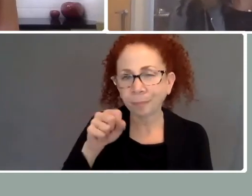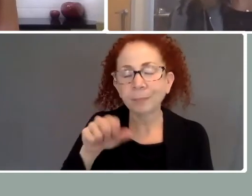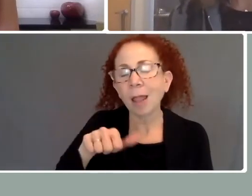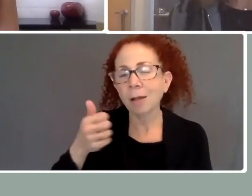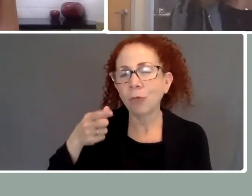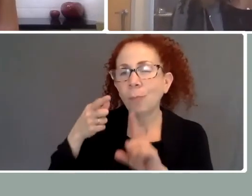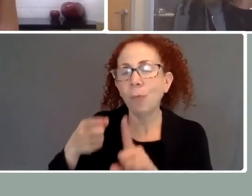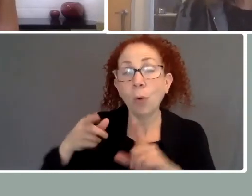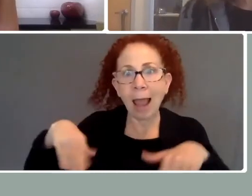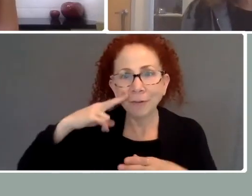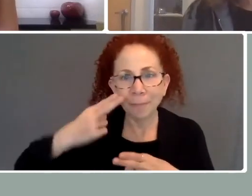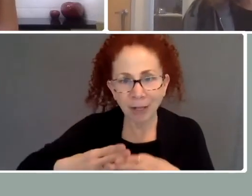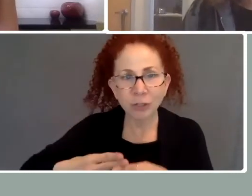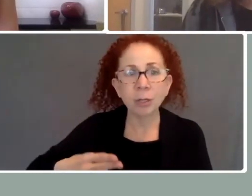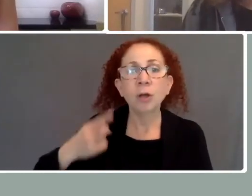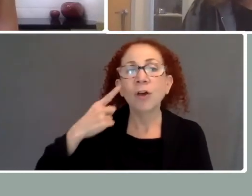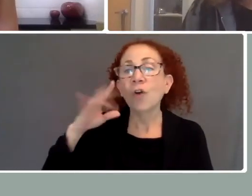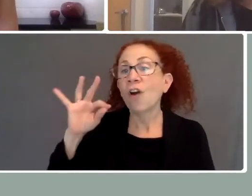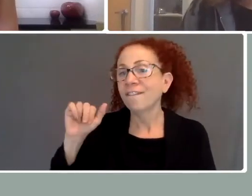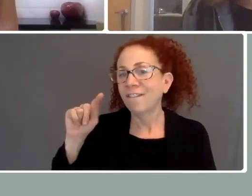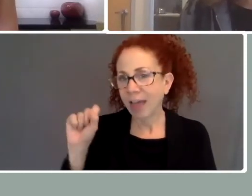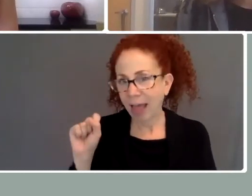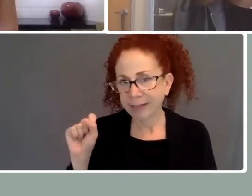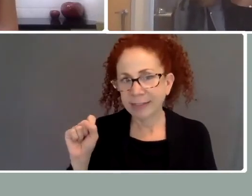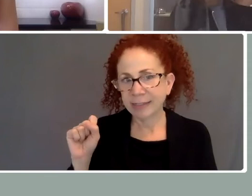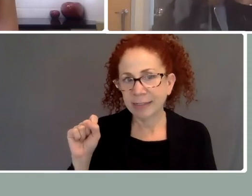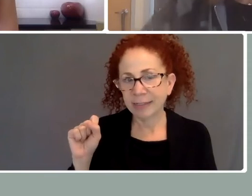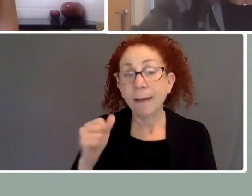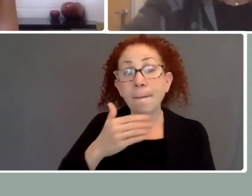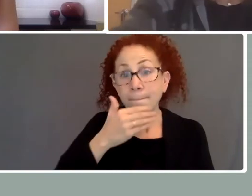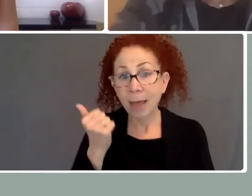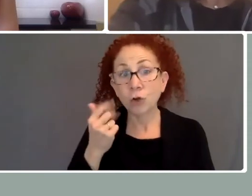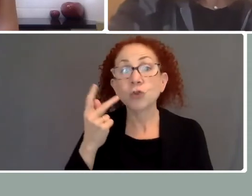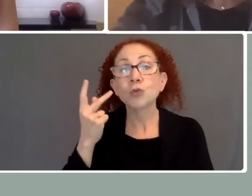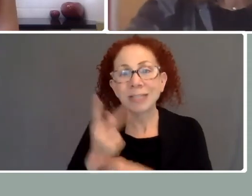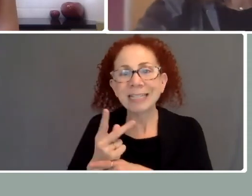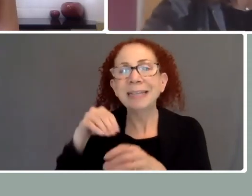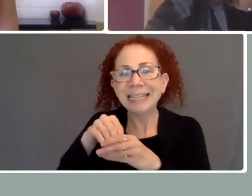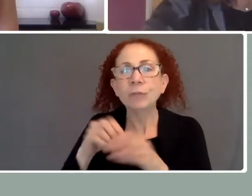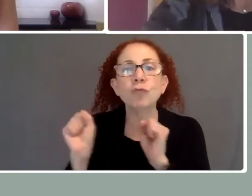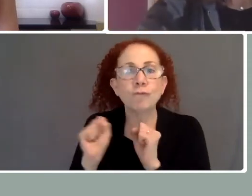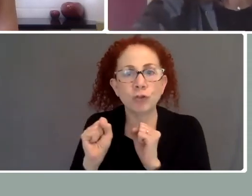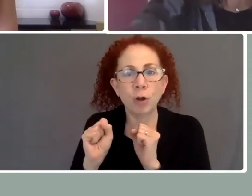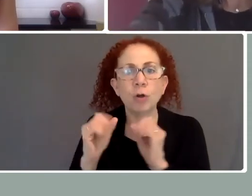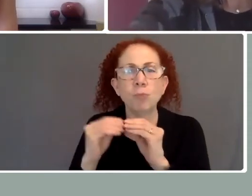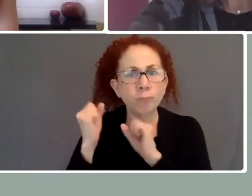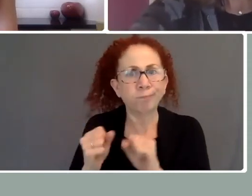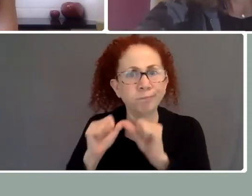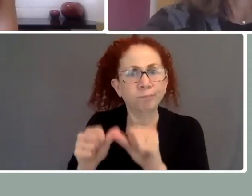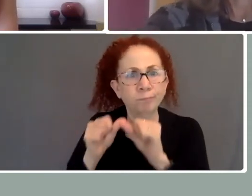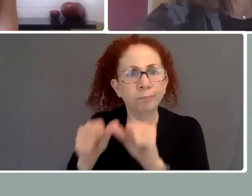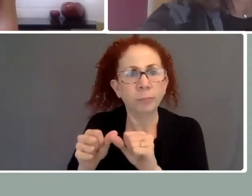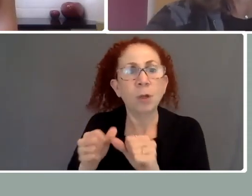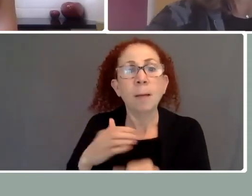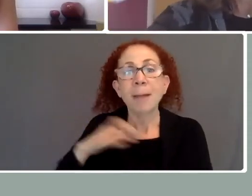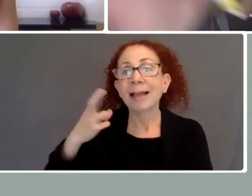I didn't even mention yet. So for fats, it's better to keep them in the refrigerator. They'll stay potent longer. So I actually keep